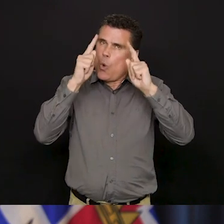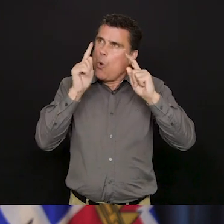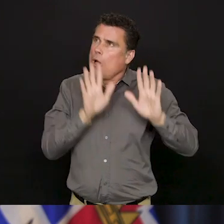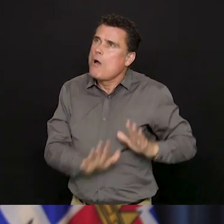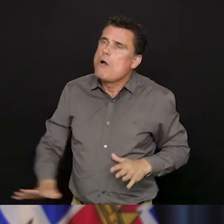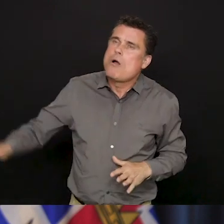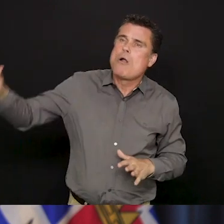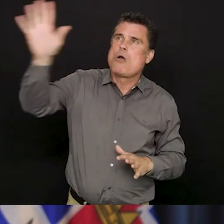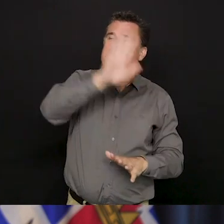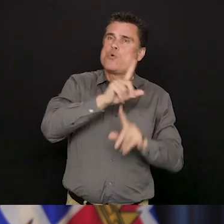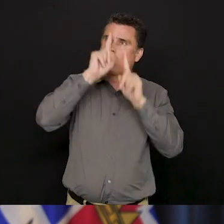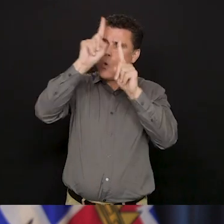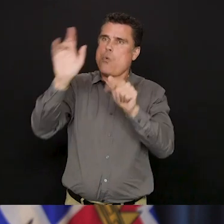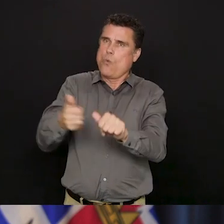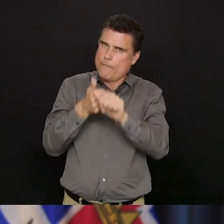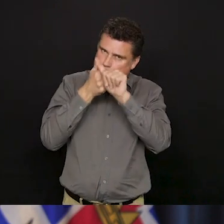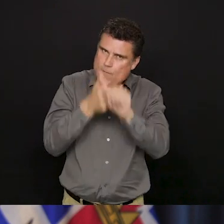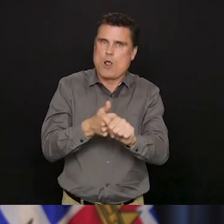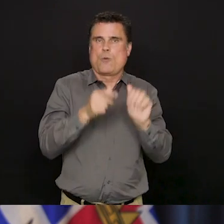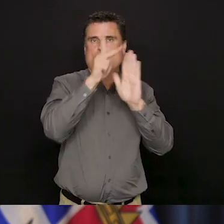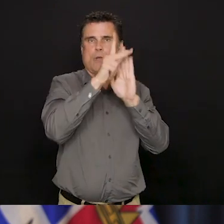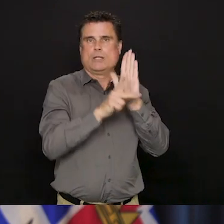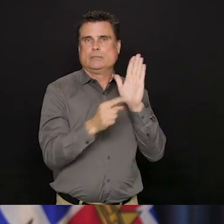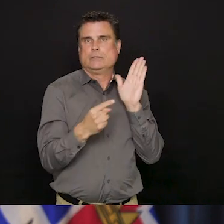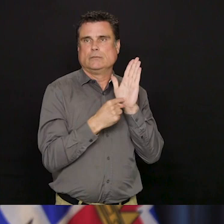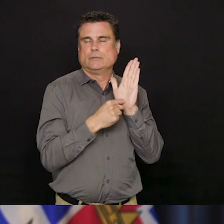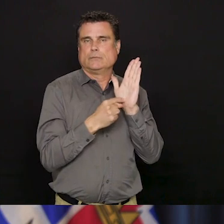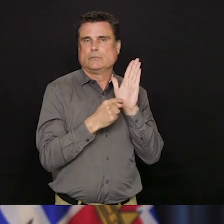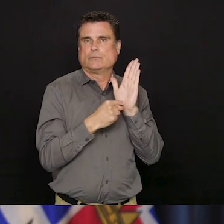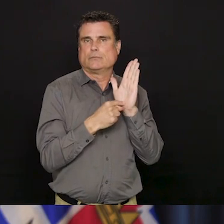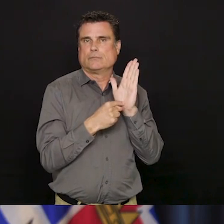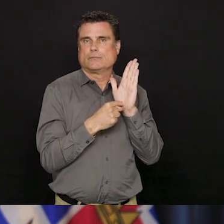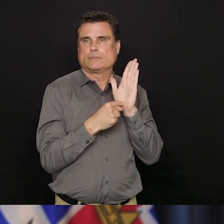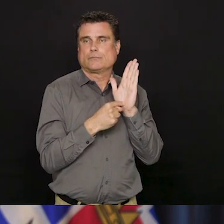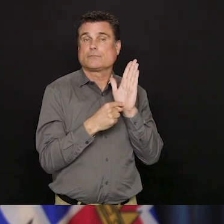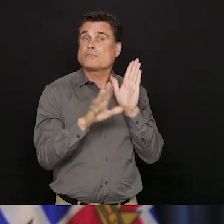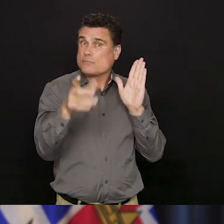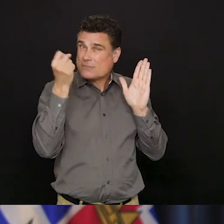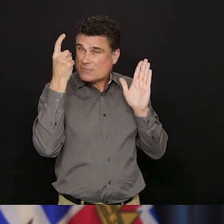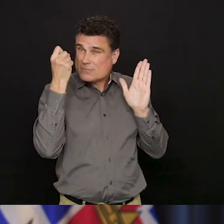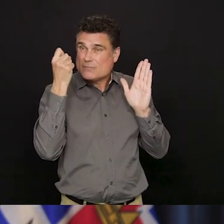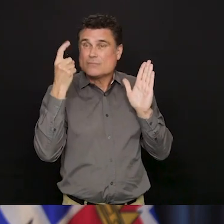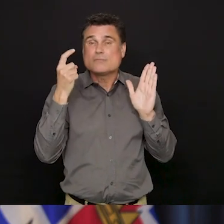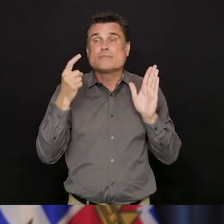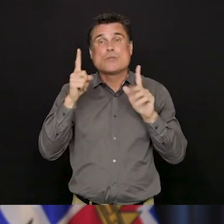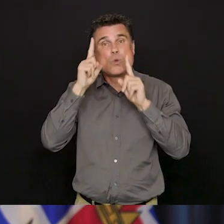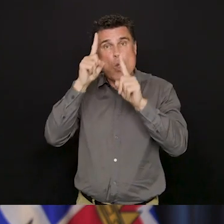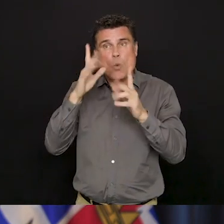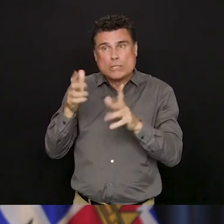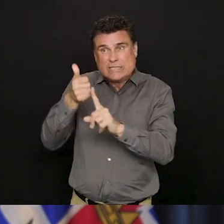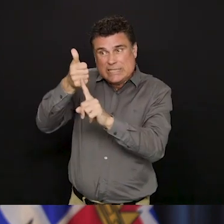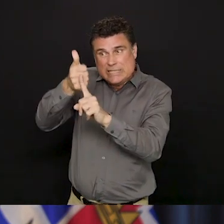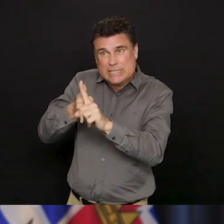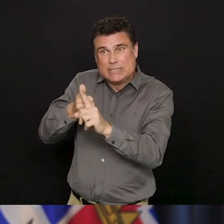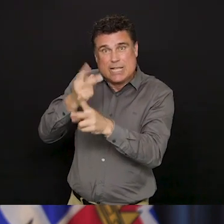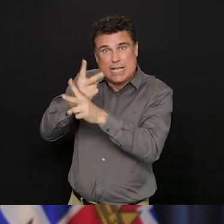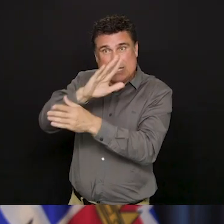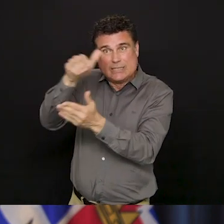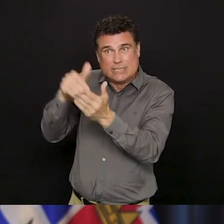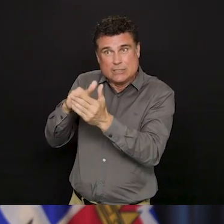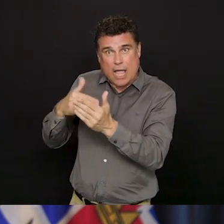the consequence of that is that care homes have adequate staff to take care of people in care. In general,